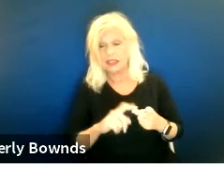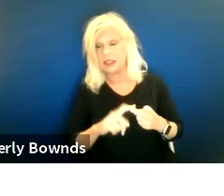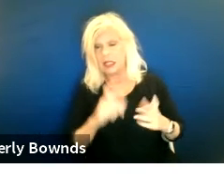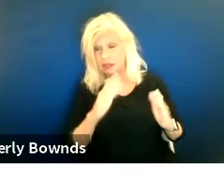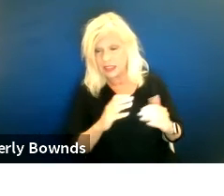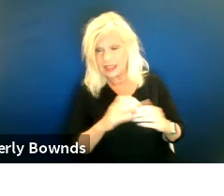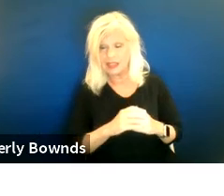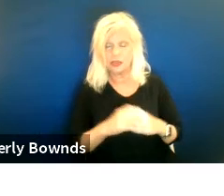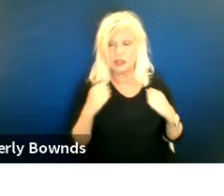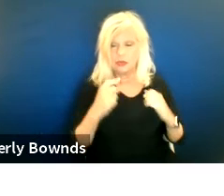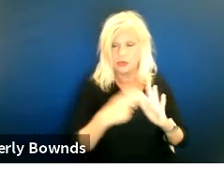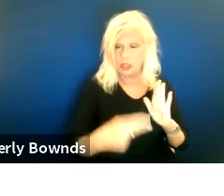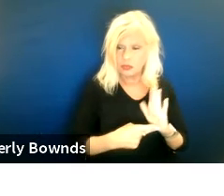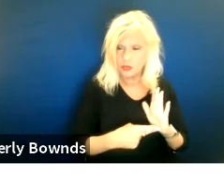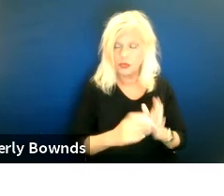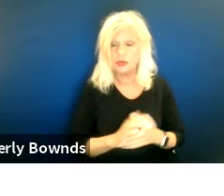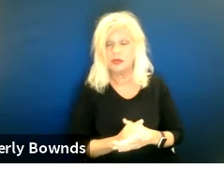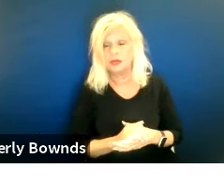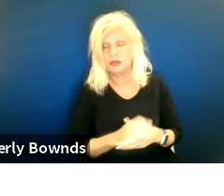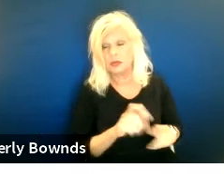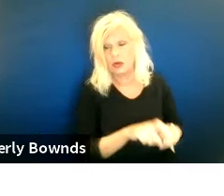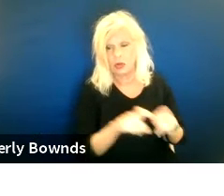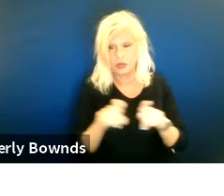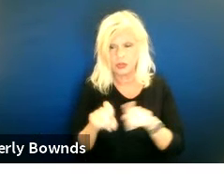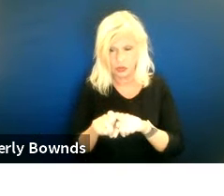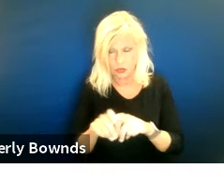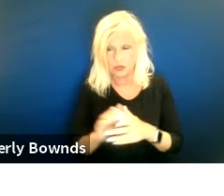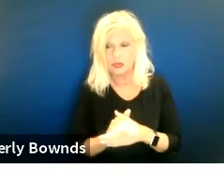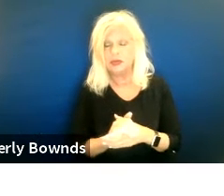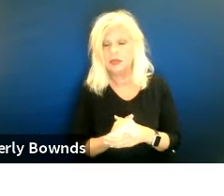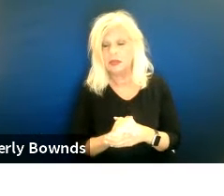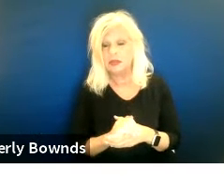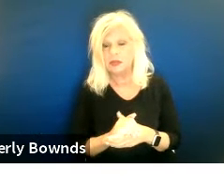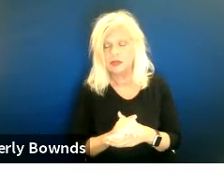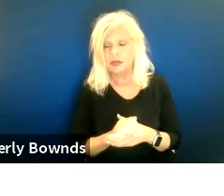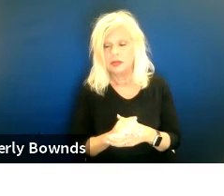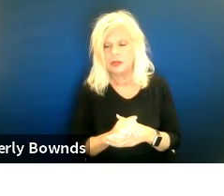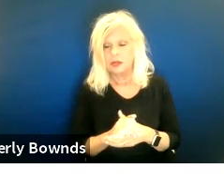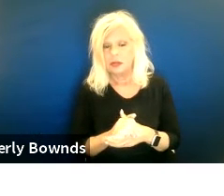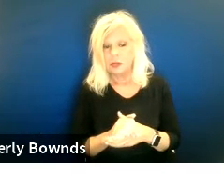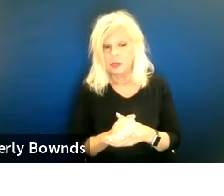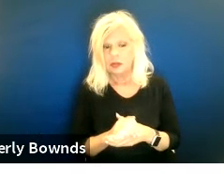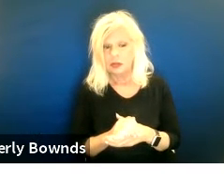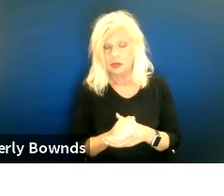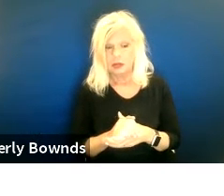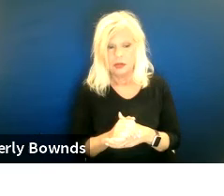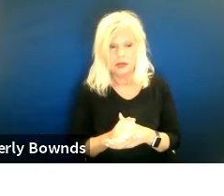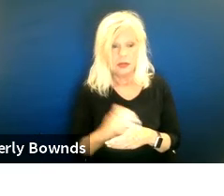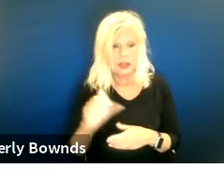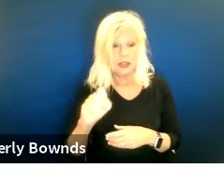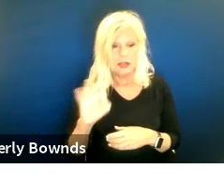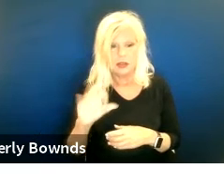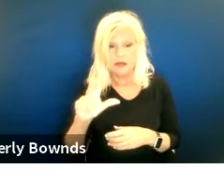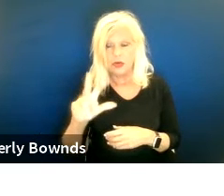goals, and also the SF36, health